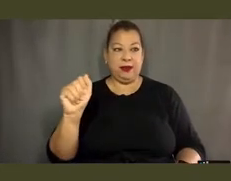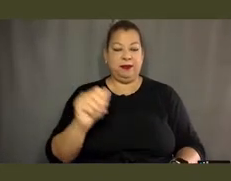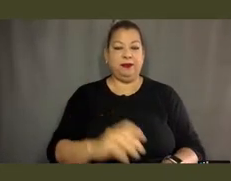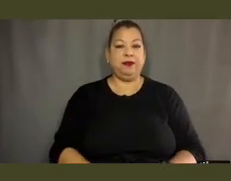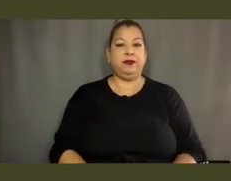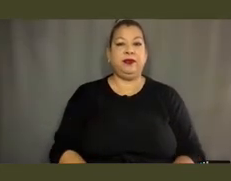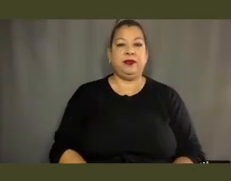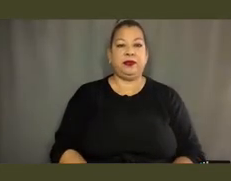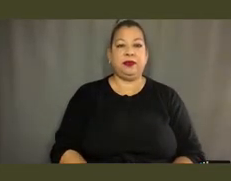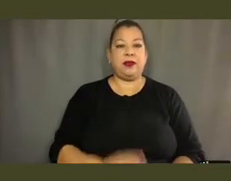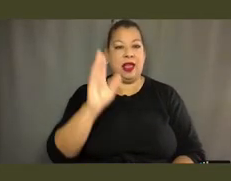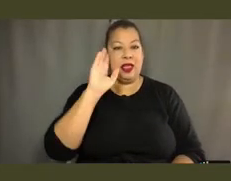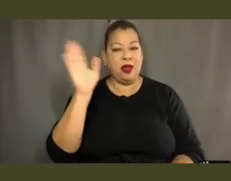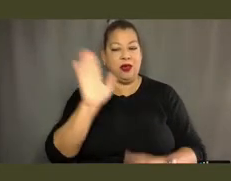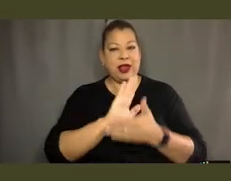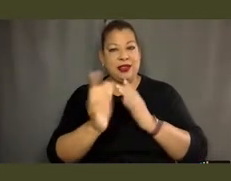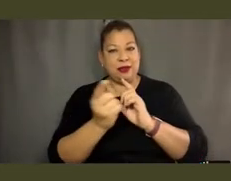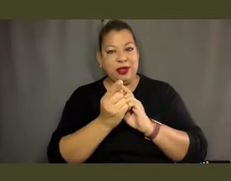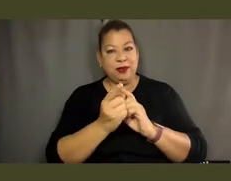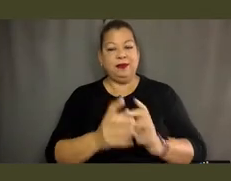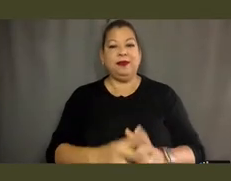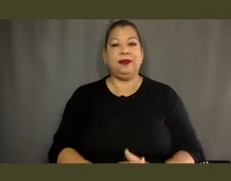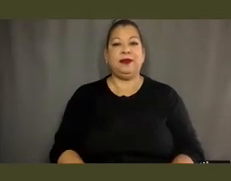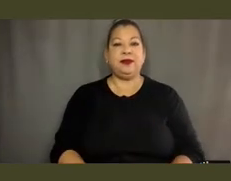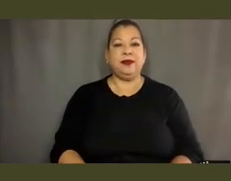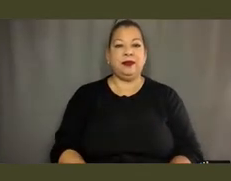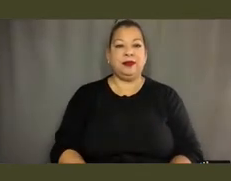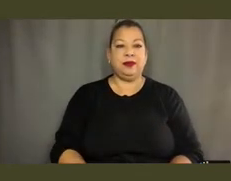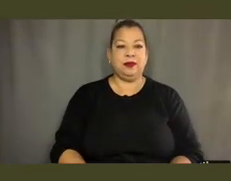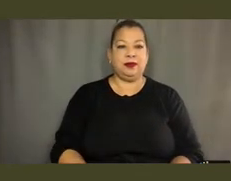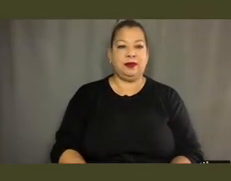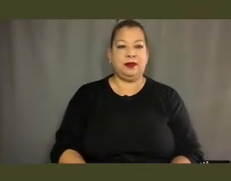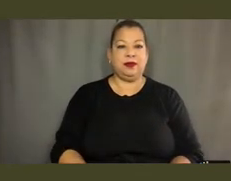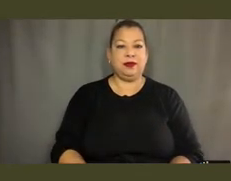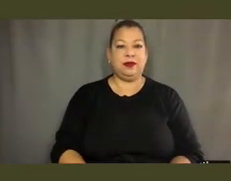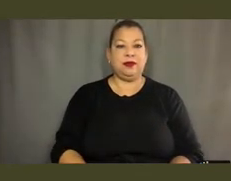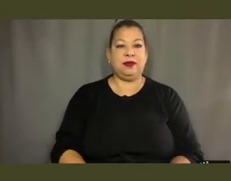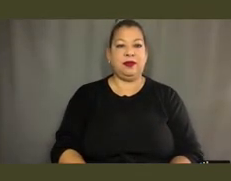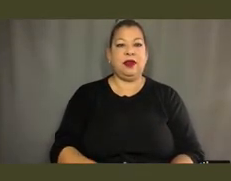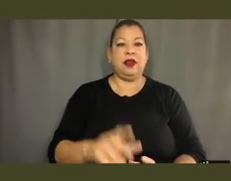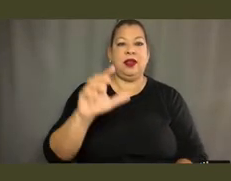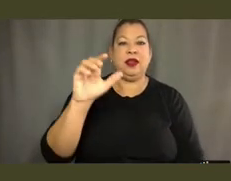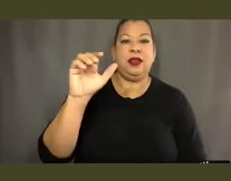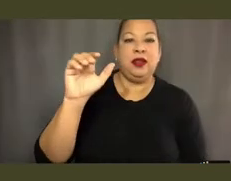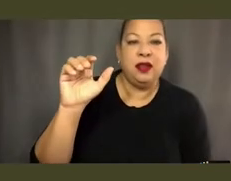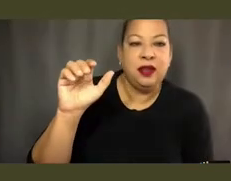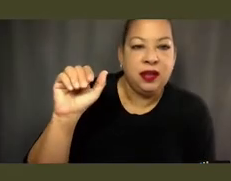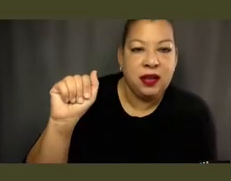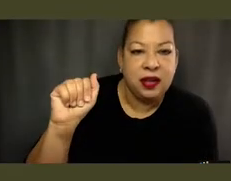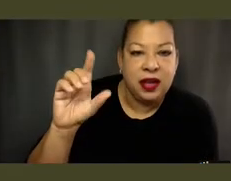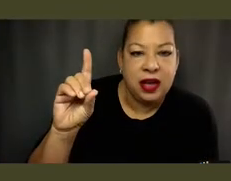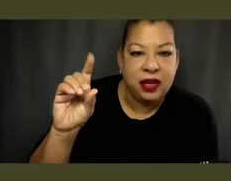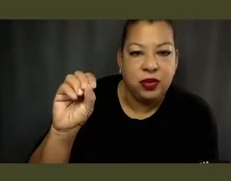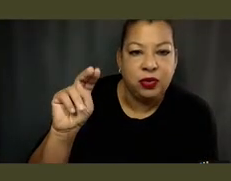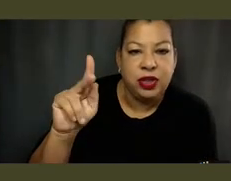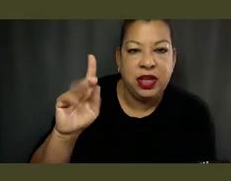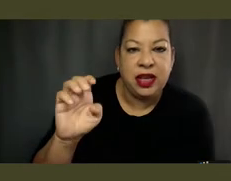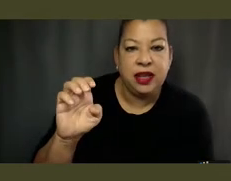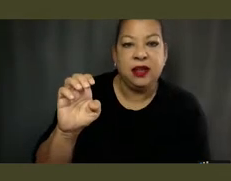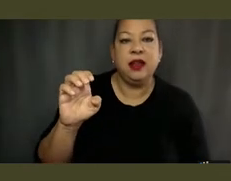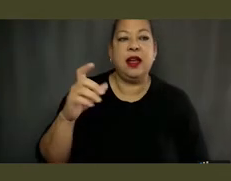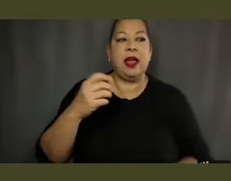Hello. Nice to be joining. Then we have Adenike Oladouso, who is Ambassador for